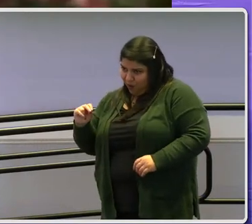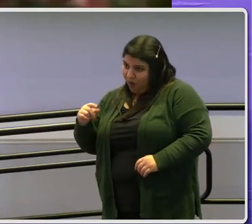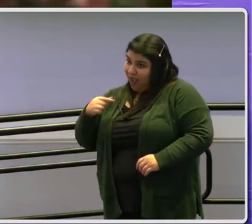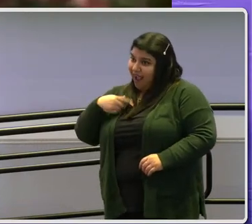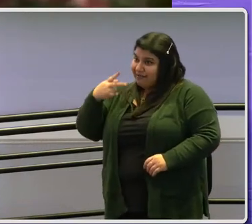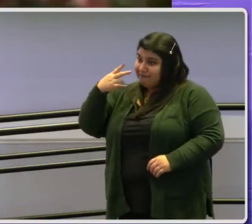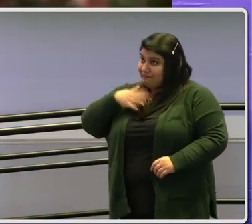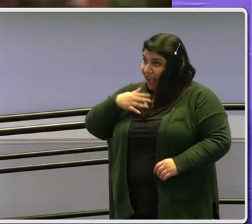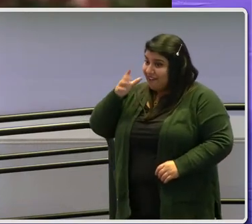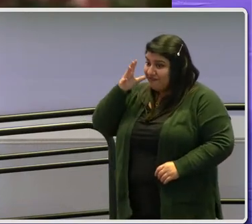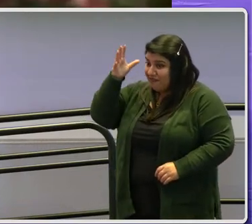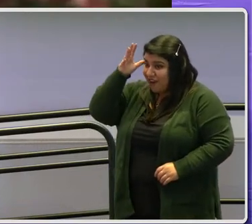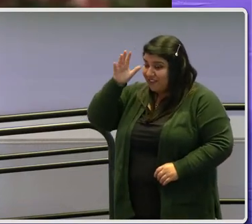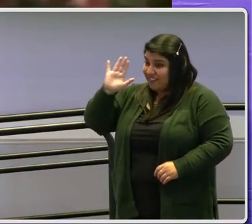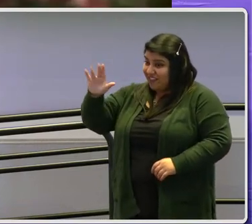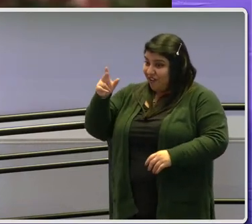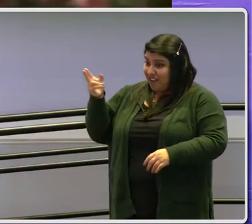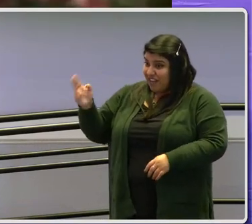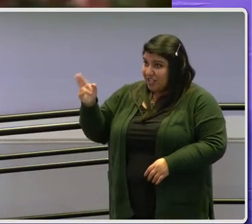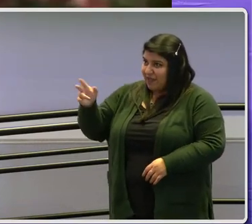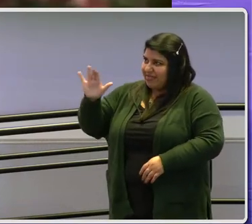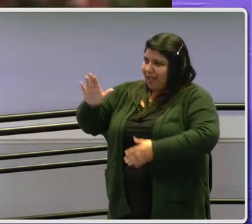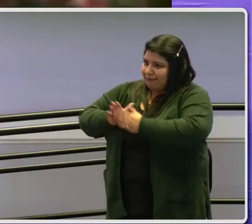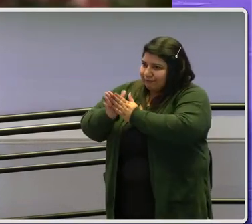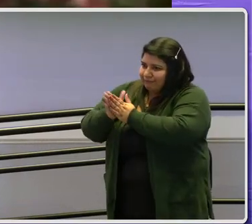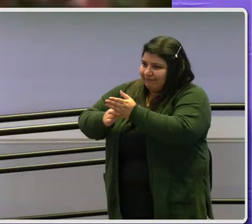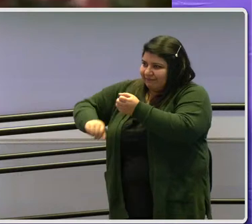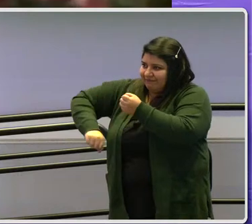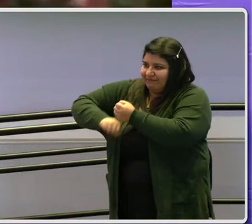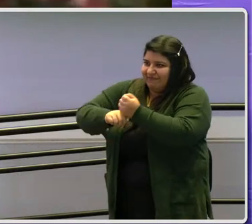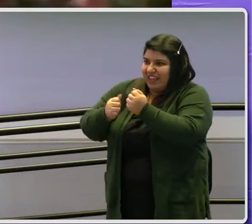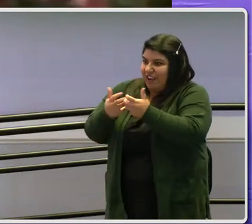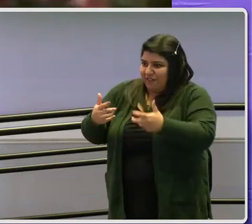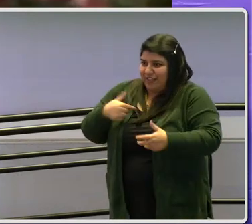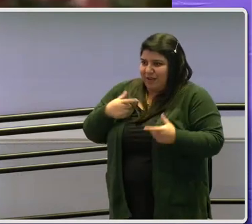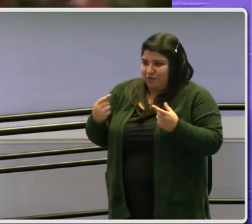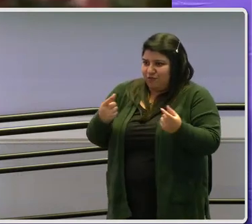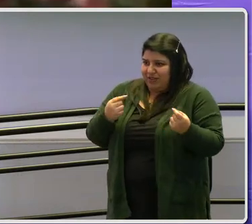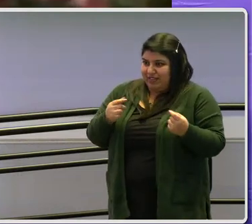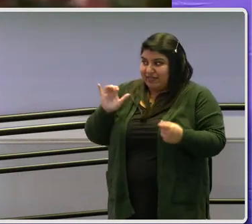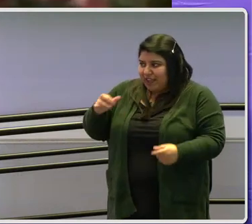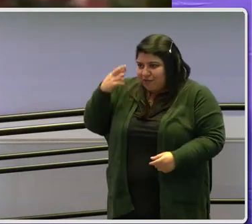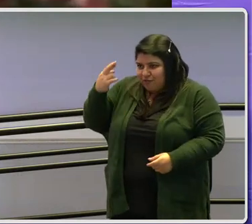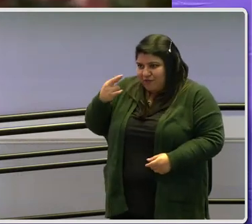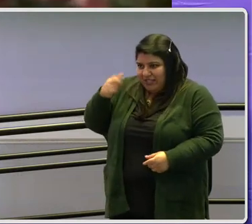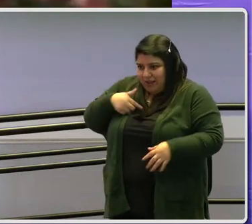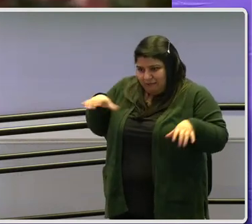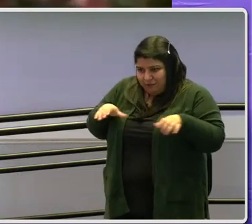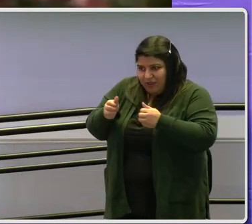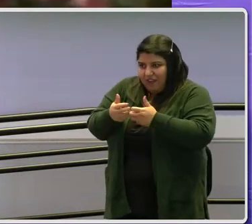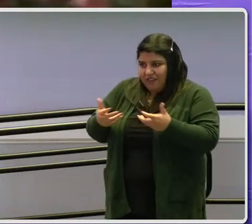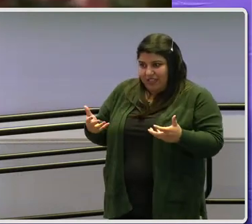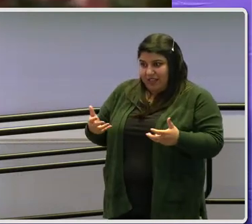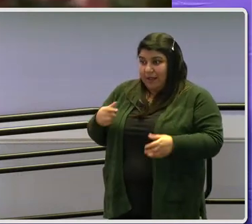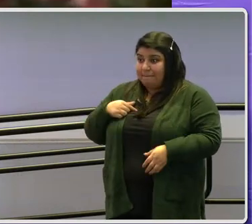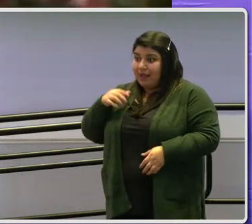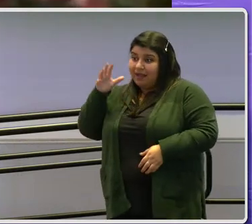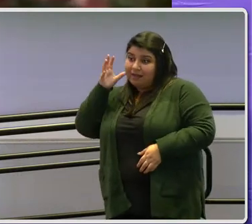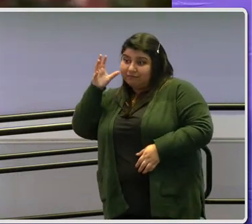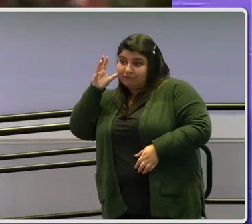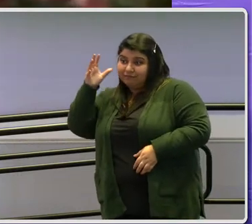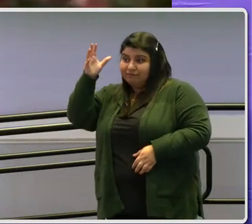my family history as a driving force behind all that I do. It is because I watched my parents, tios, tias,